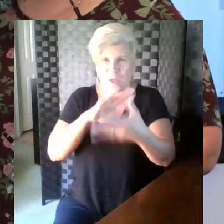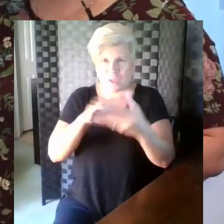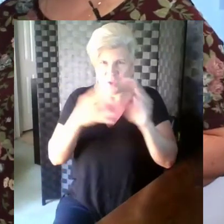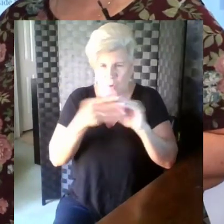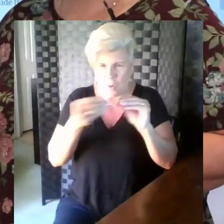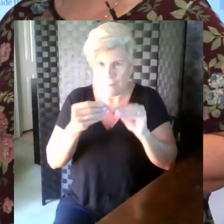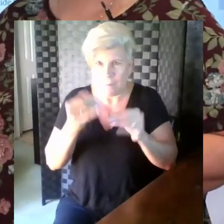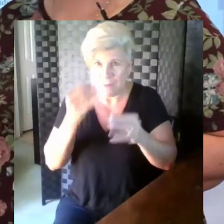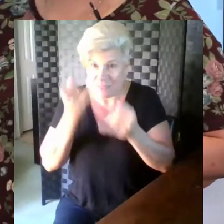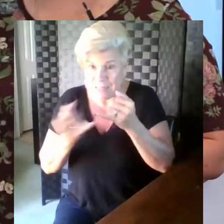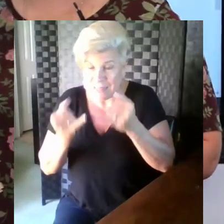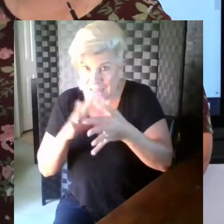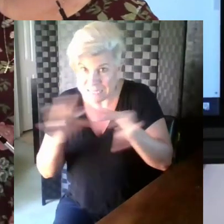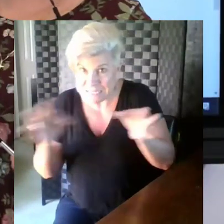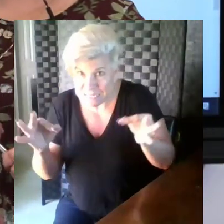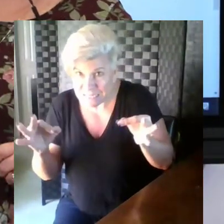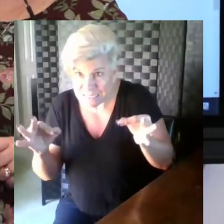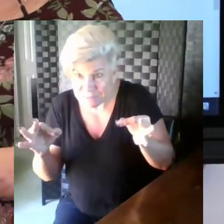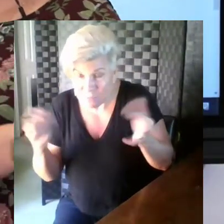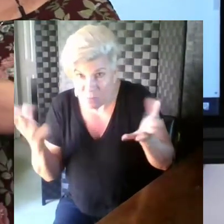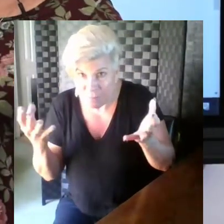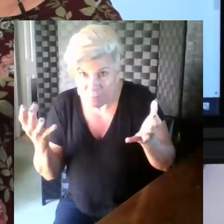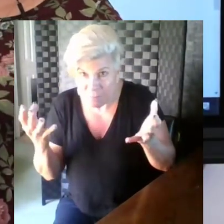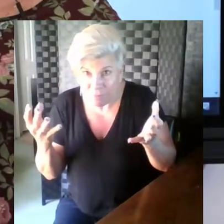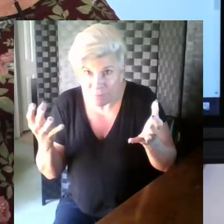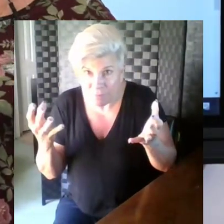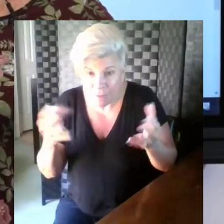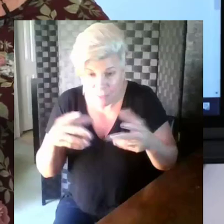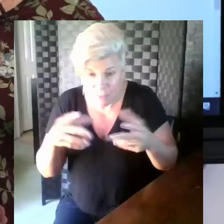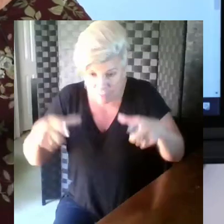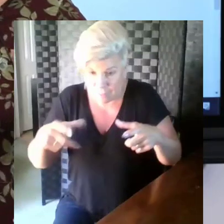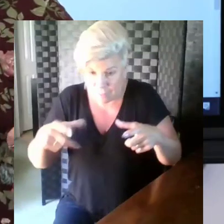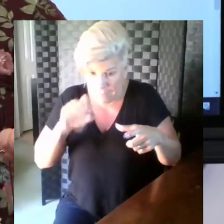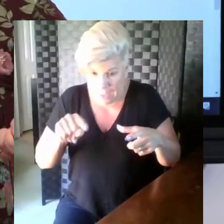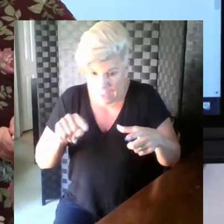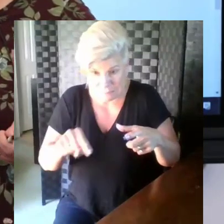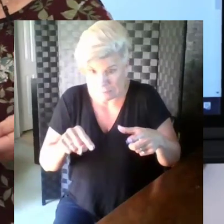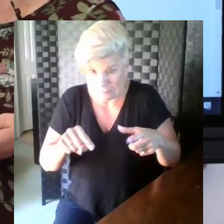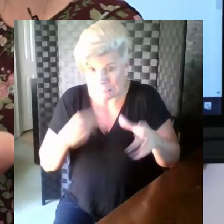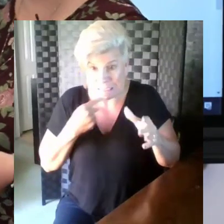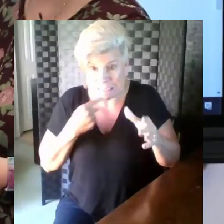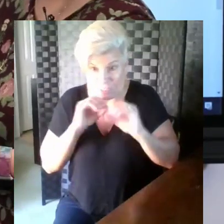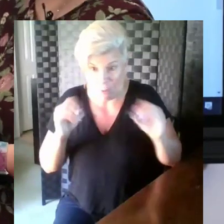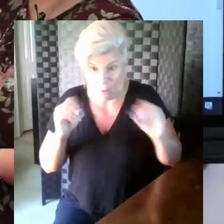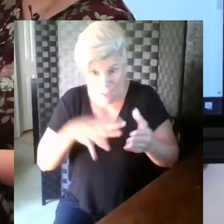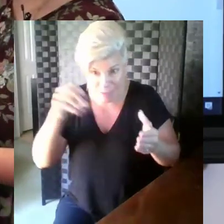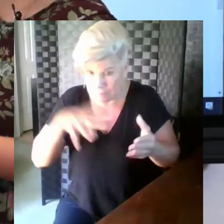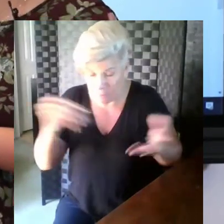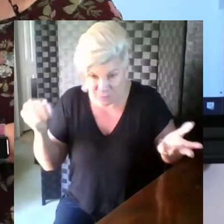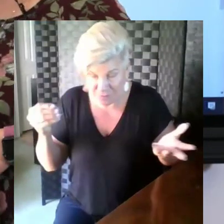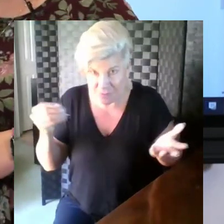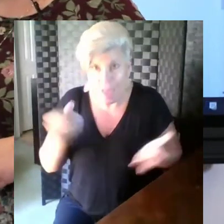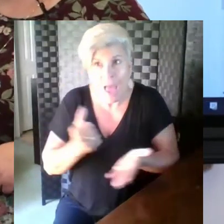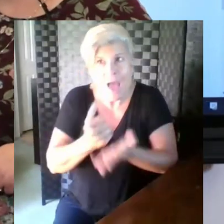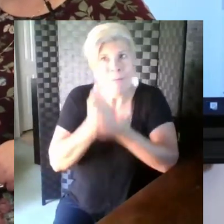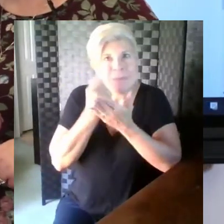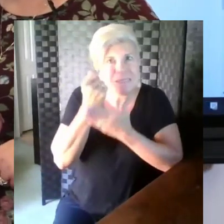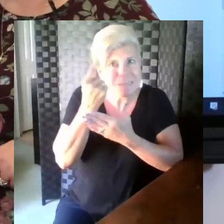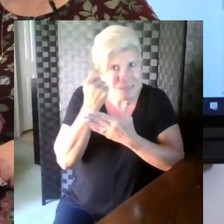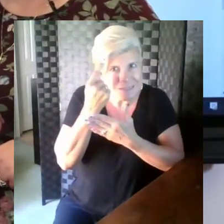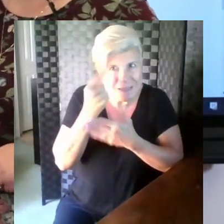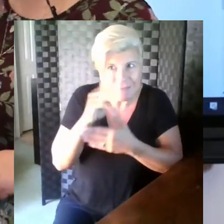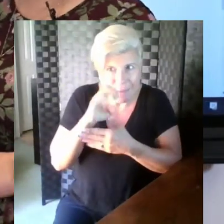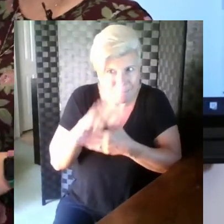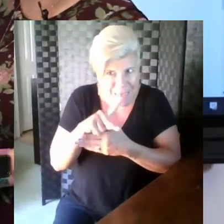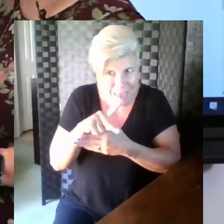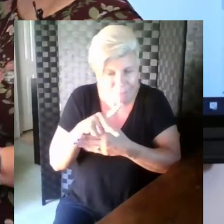but the last line from what we heard today was, the map hadn't said anything about an octopus. So that helps us to know how